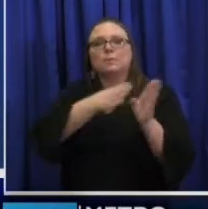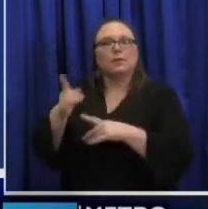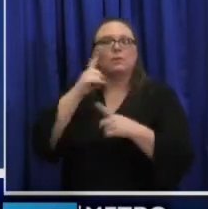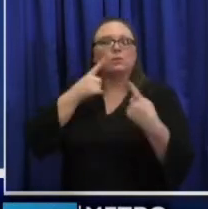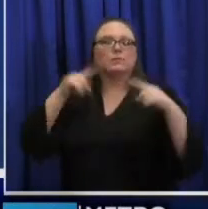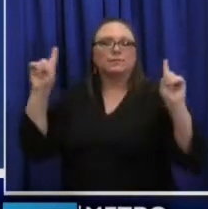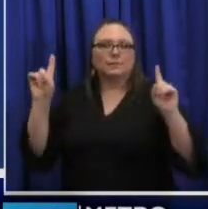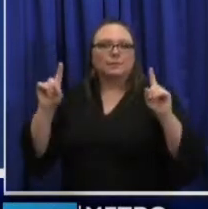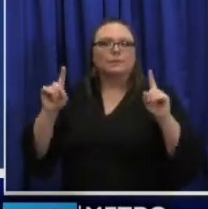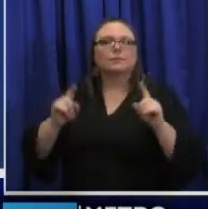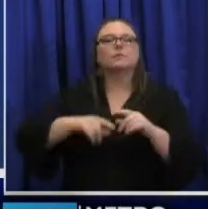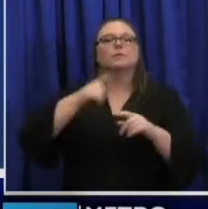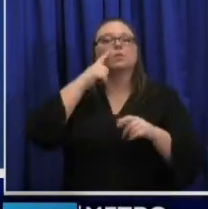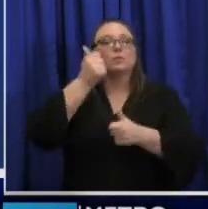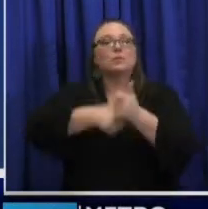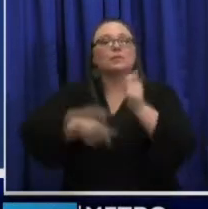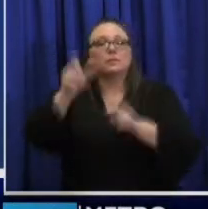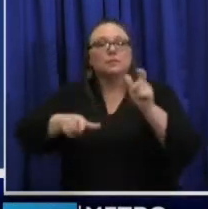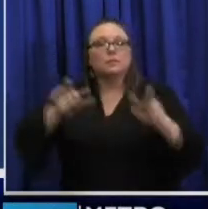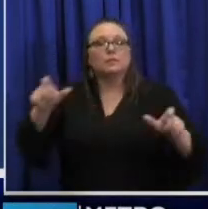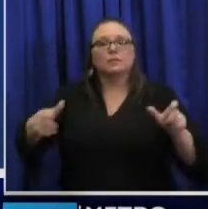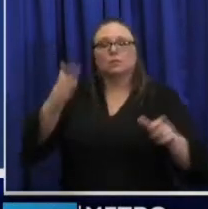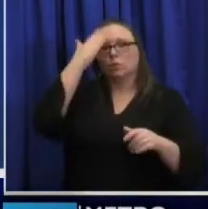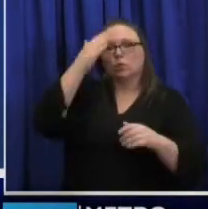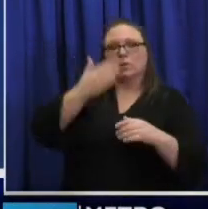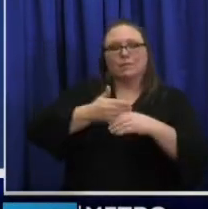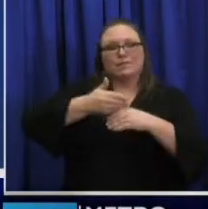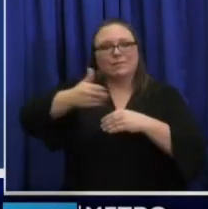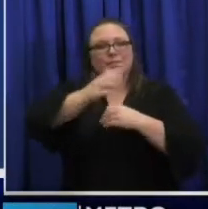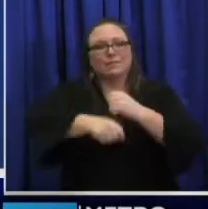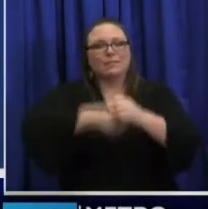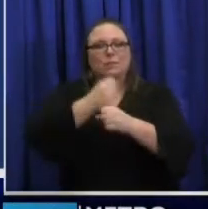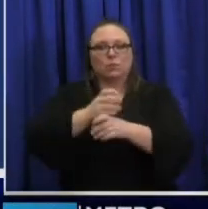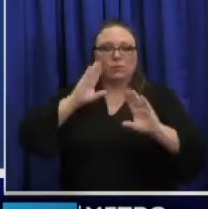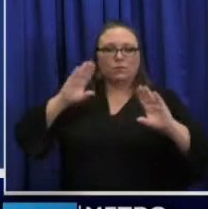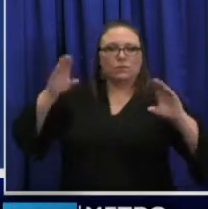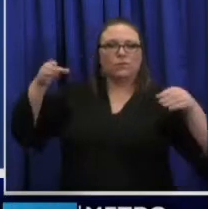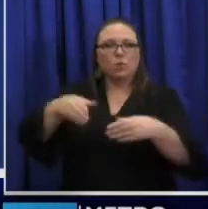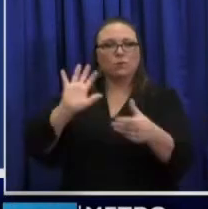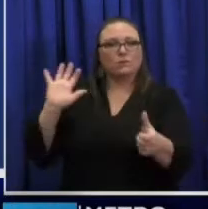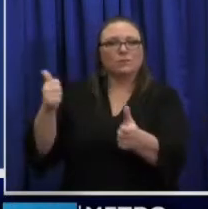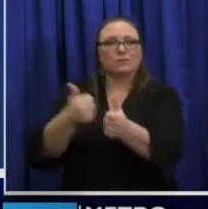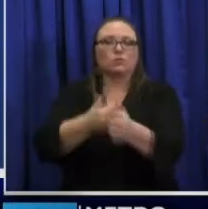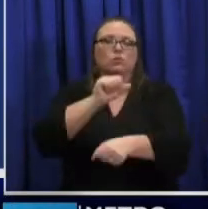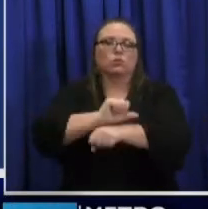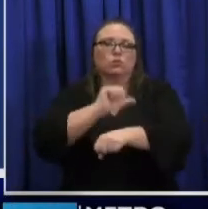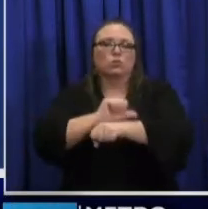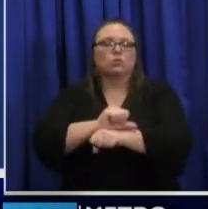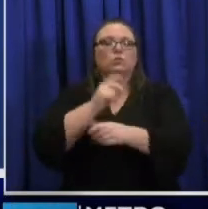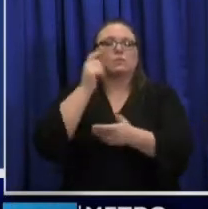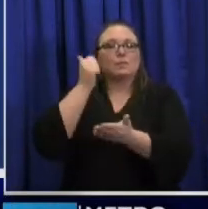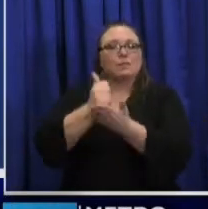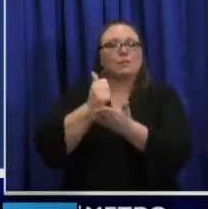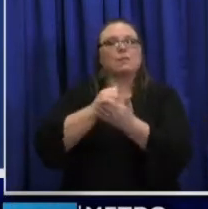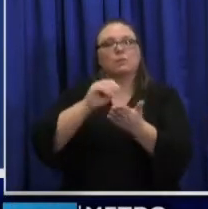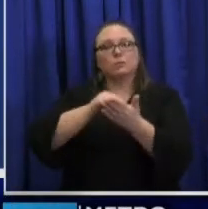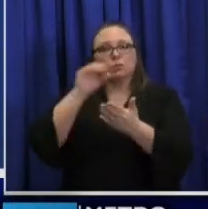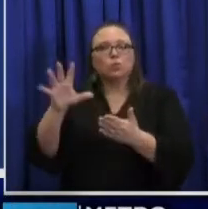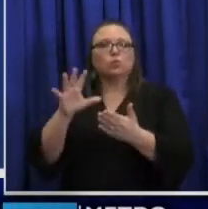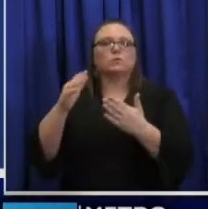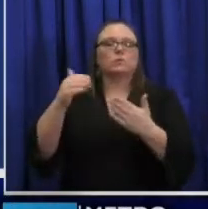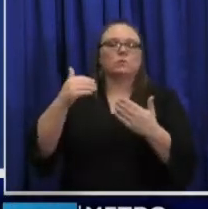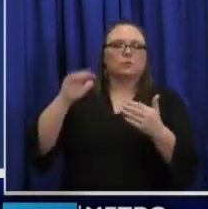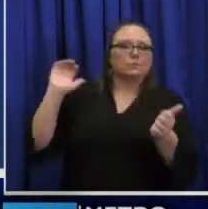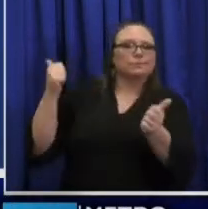and to understand that the 12 months ahead will also be dedicated to doing that. And that's going to need